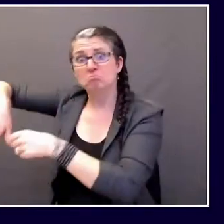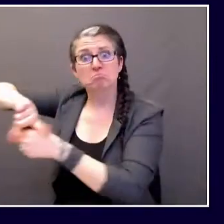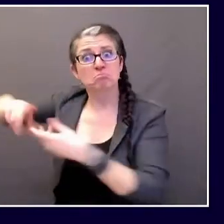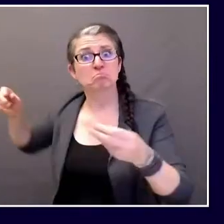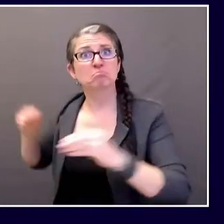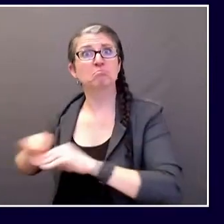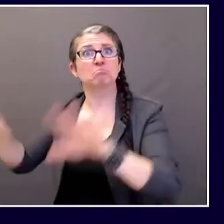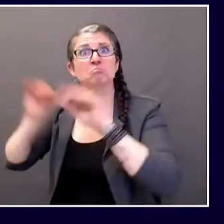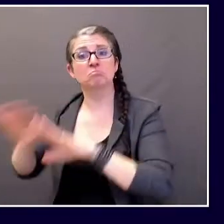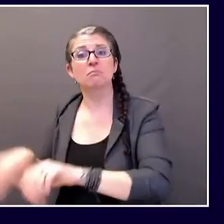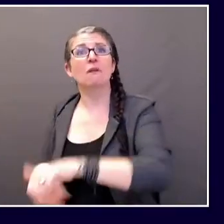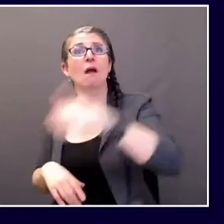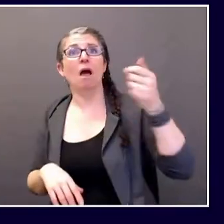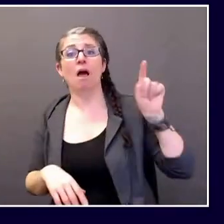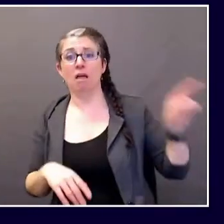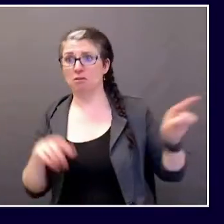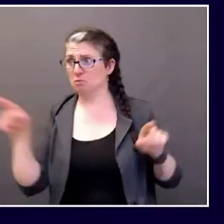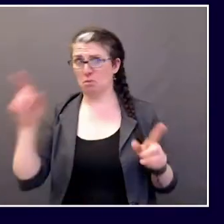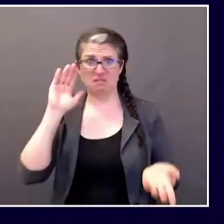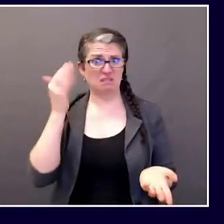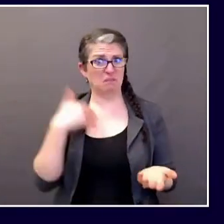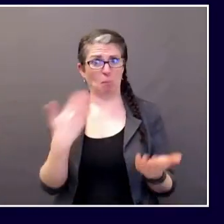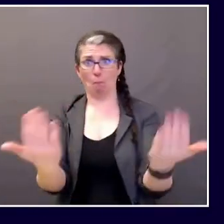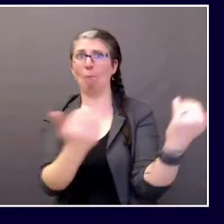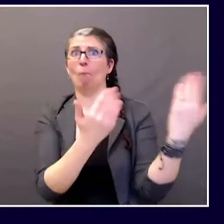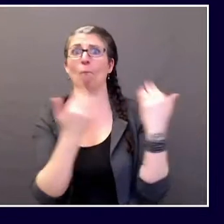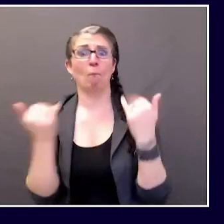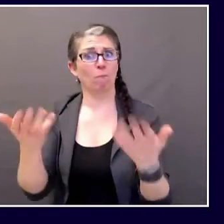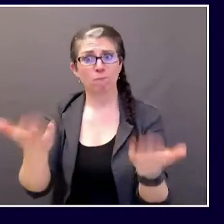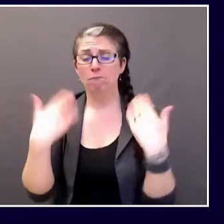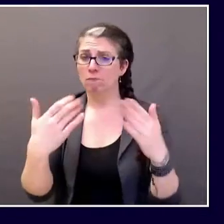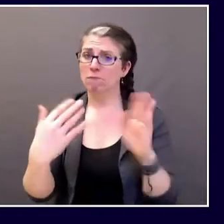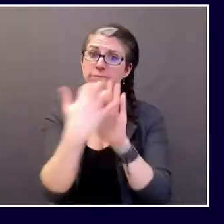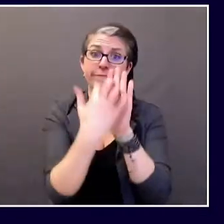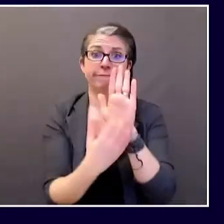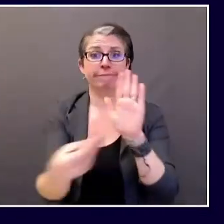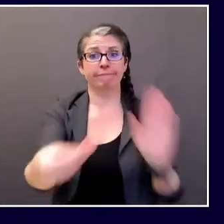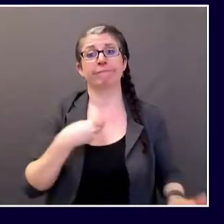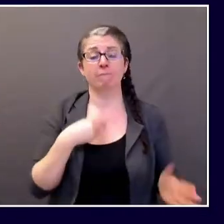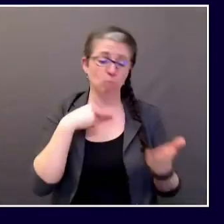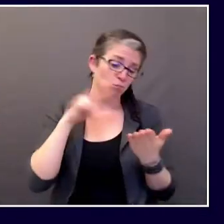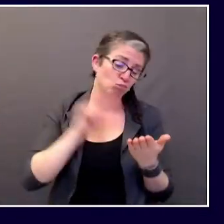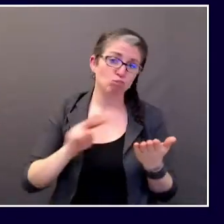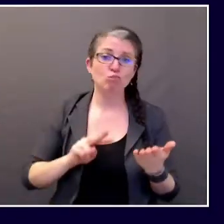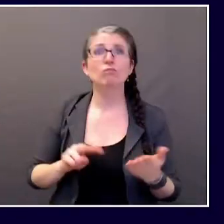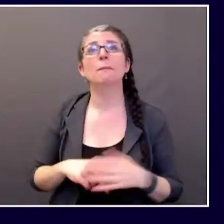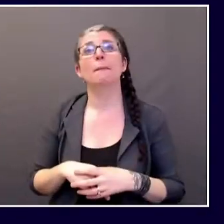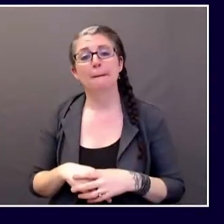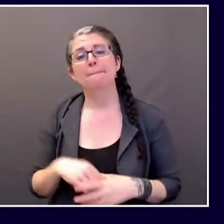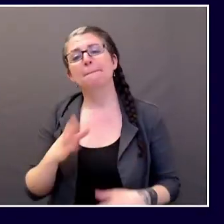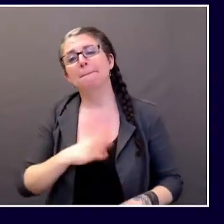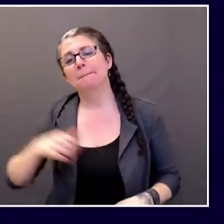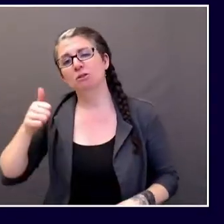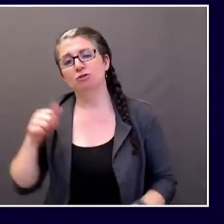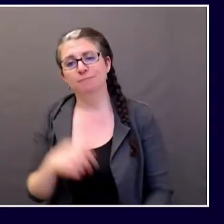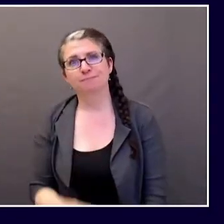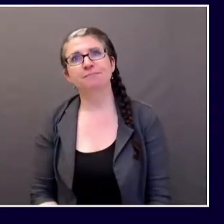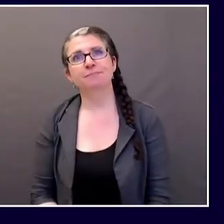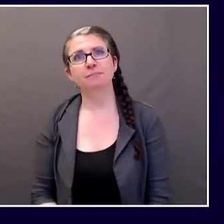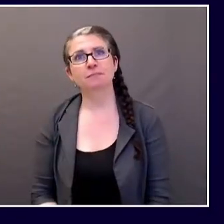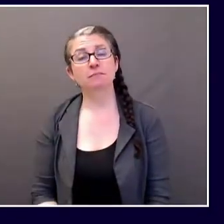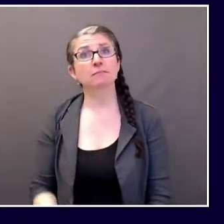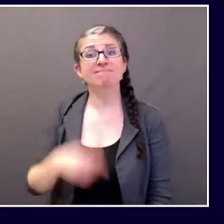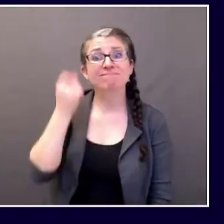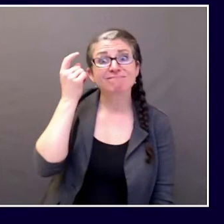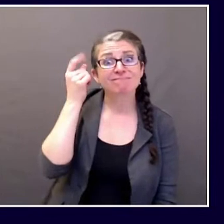I'll add that part of the value of that U.S. pharmacy program is that we do have Hannaford's, for example, in these